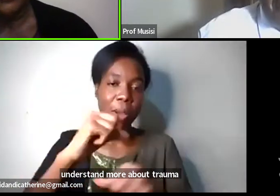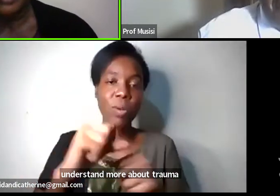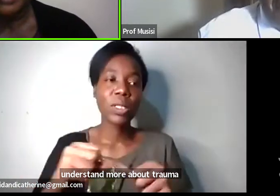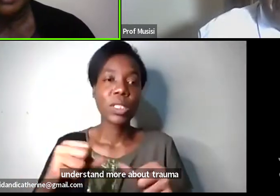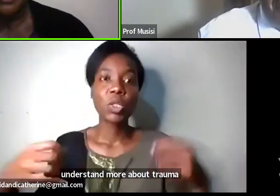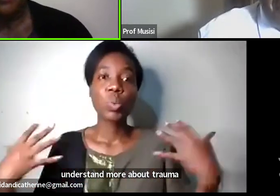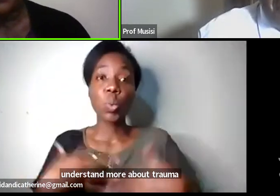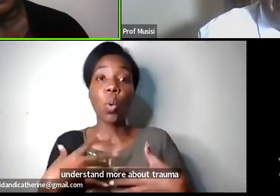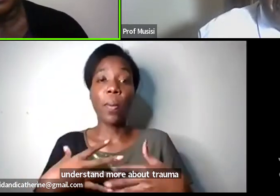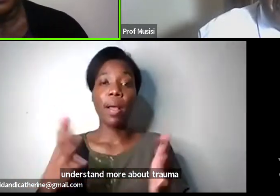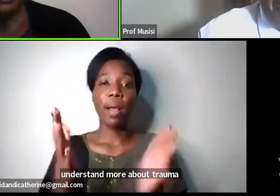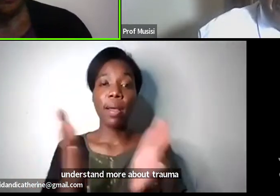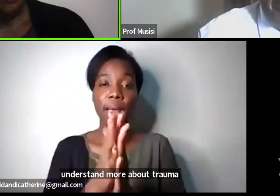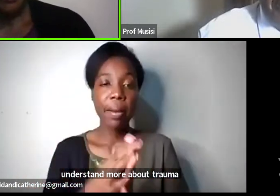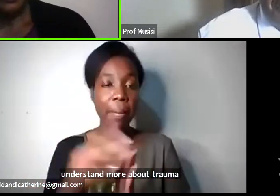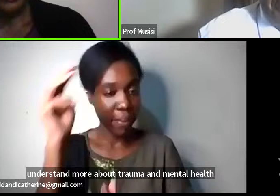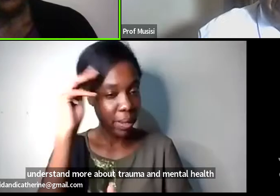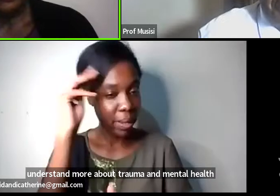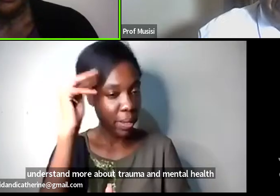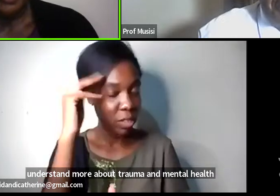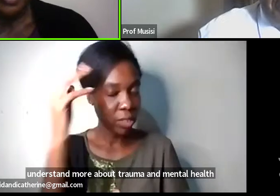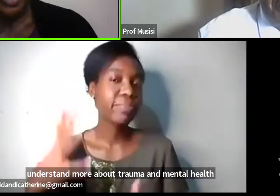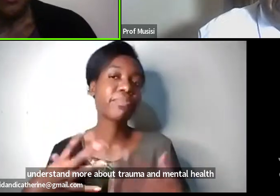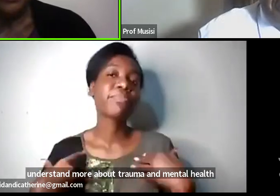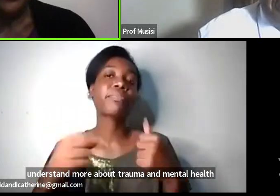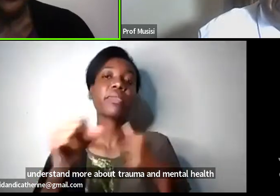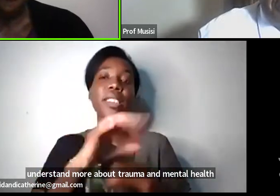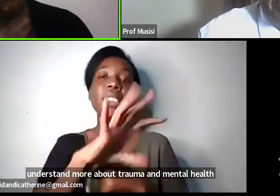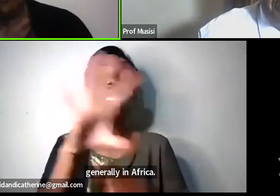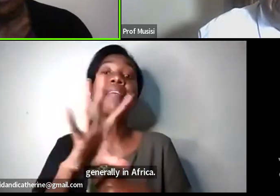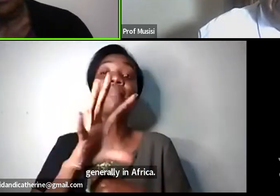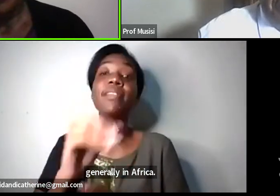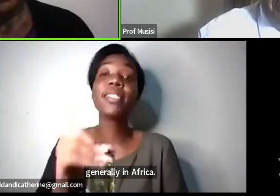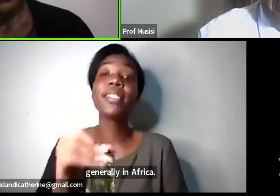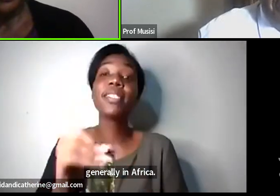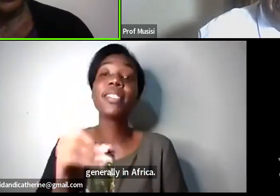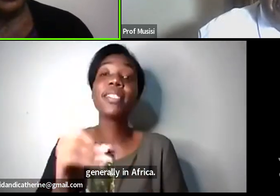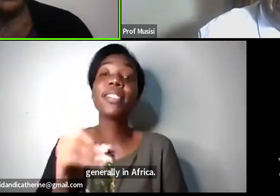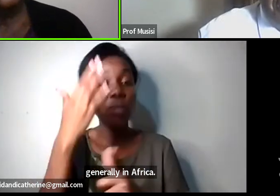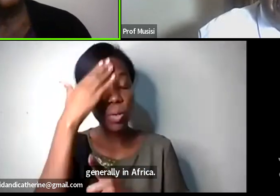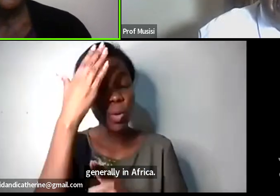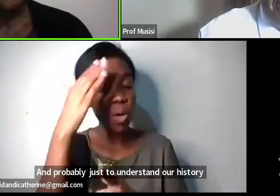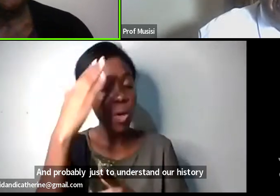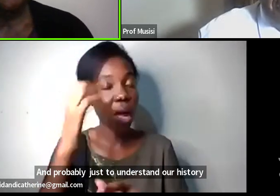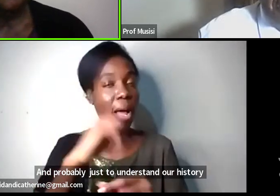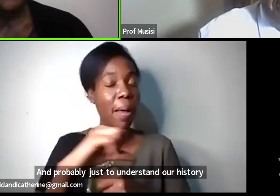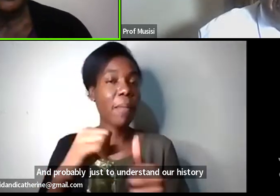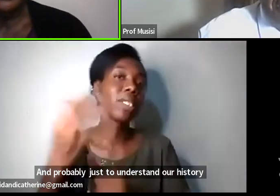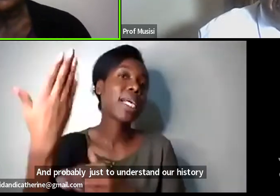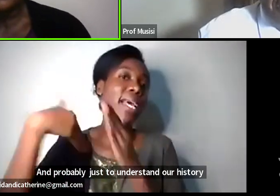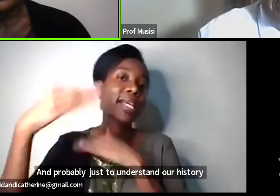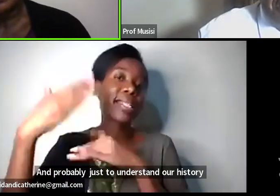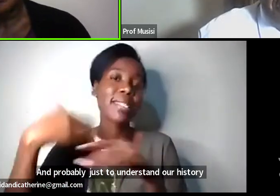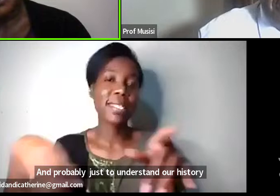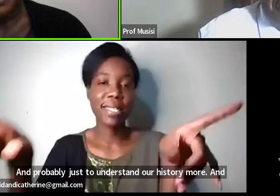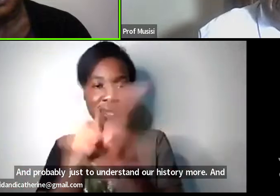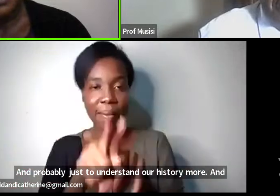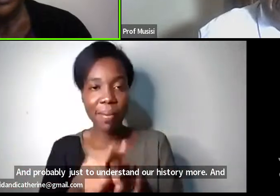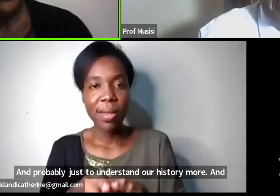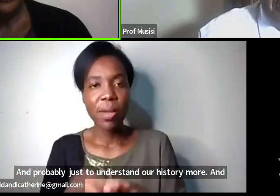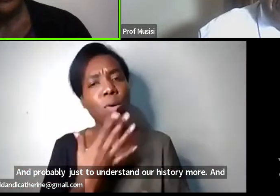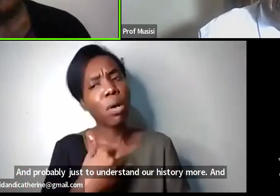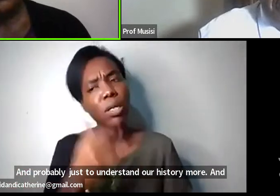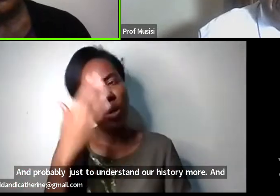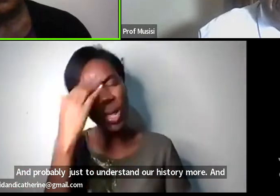health generally in Africa, and probably just to understand our history more. And understand maybe where the rain started beating